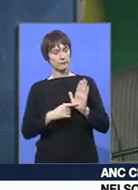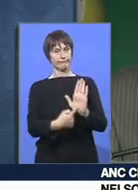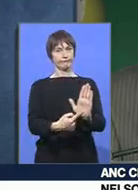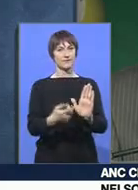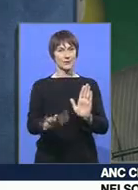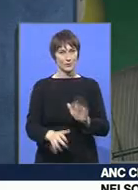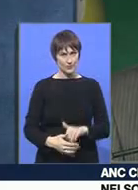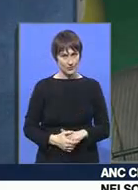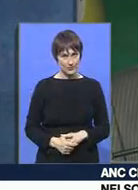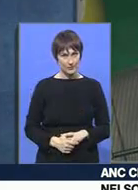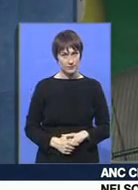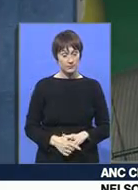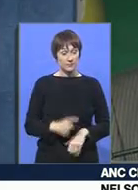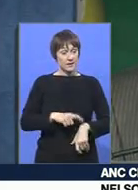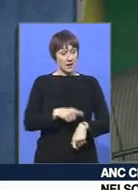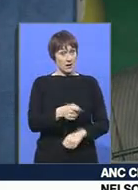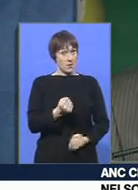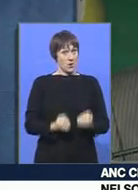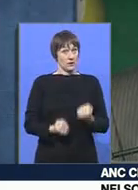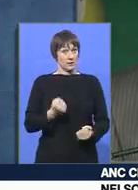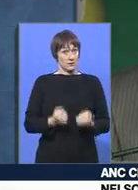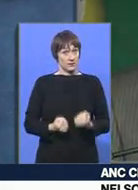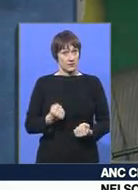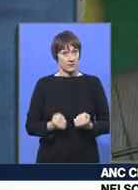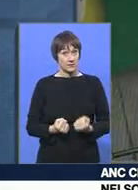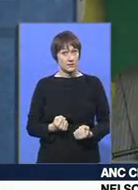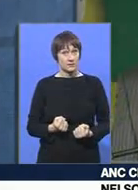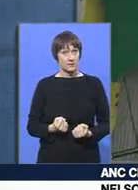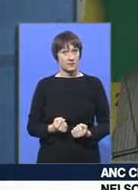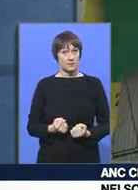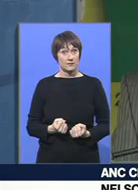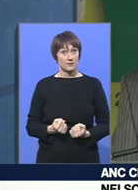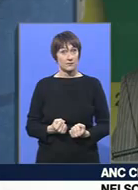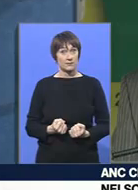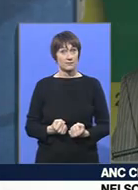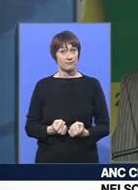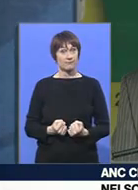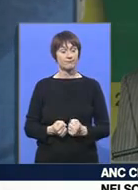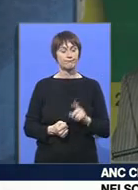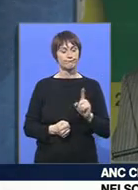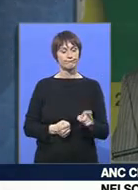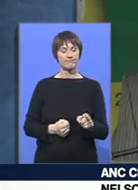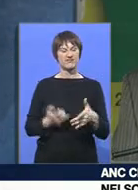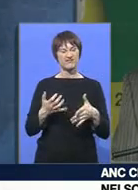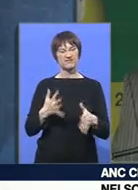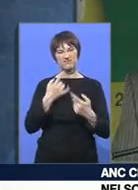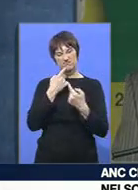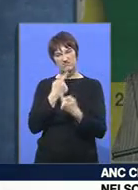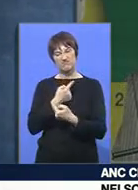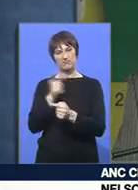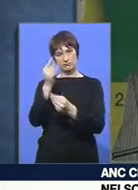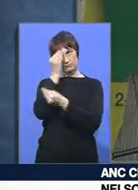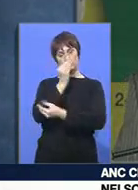It was in this trial that he made his profound statement on the